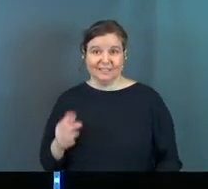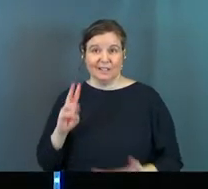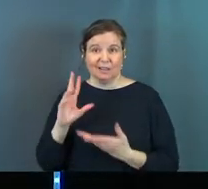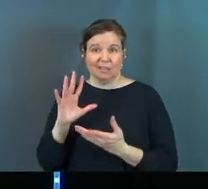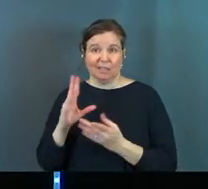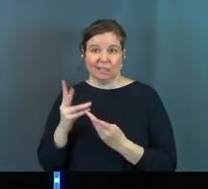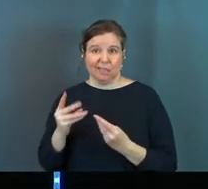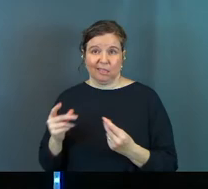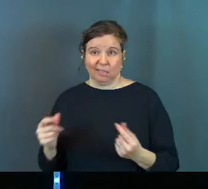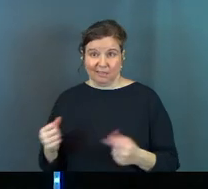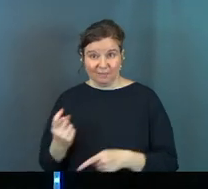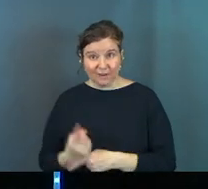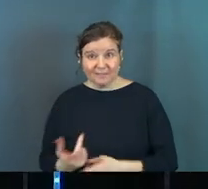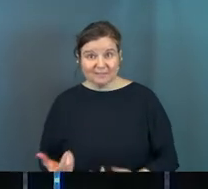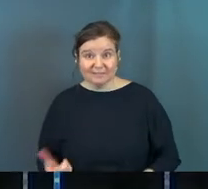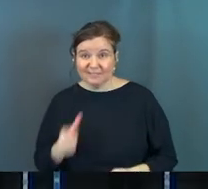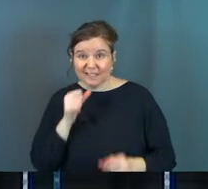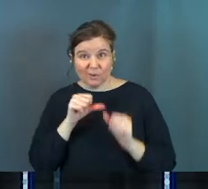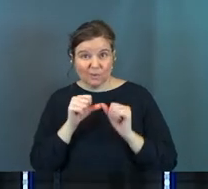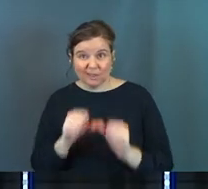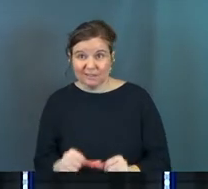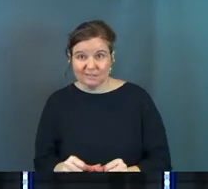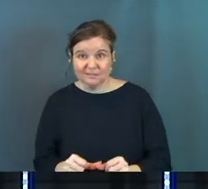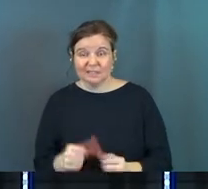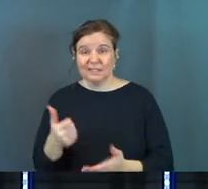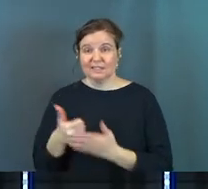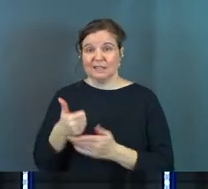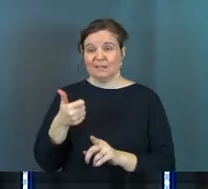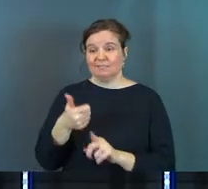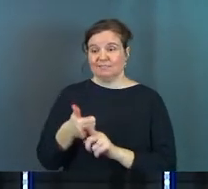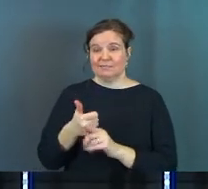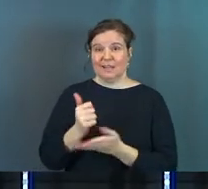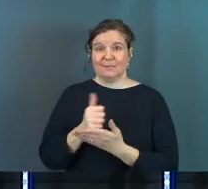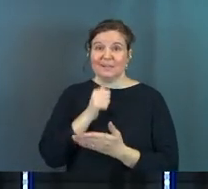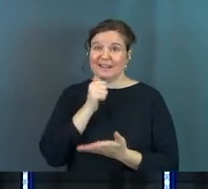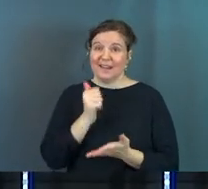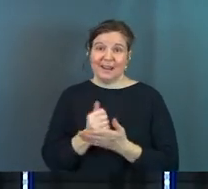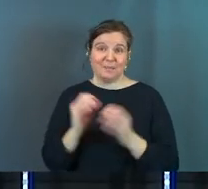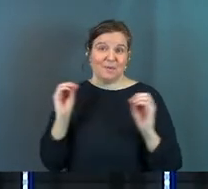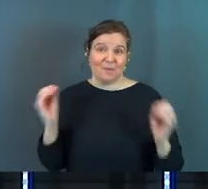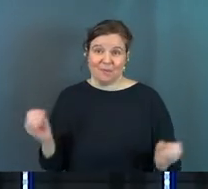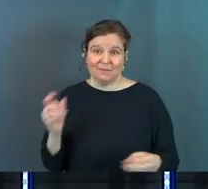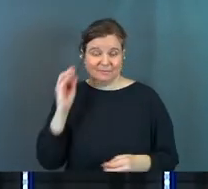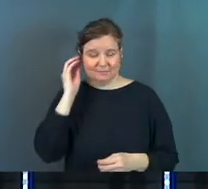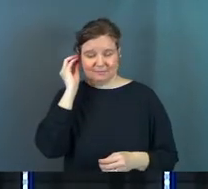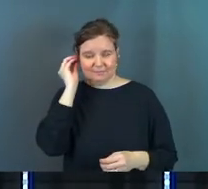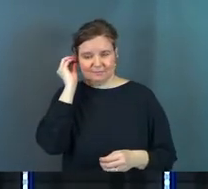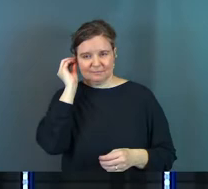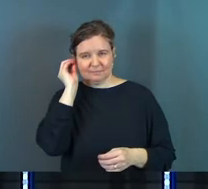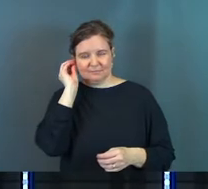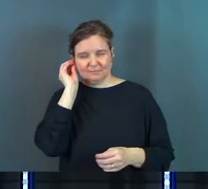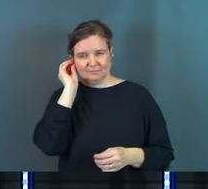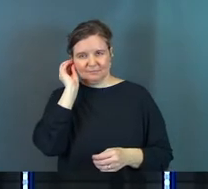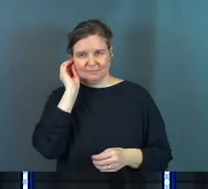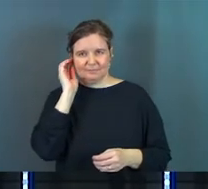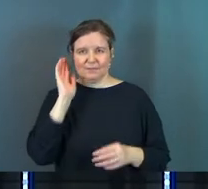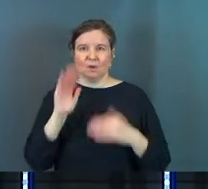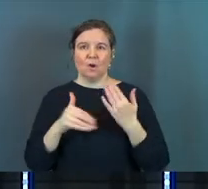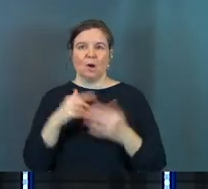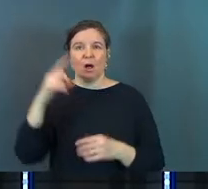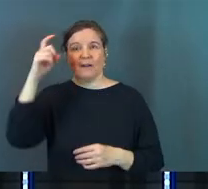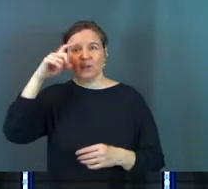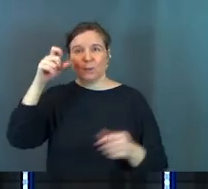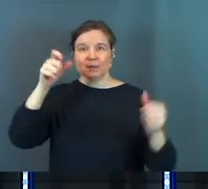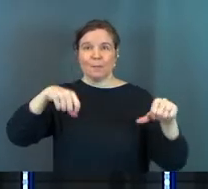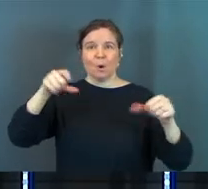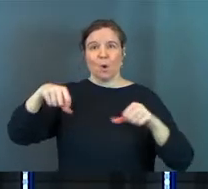wither and fade, do they not? Self-help that's no help at all. All the little wisdom